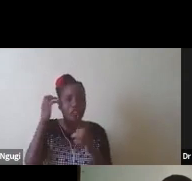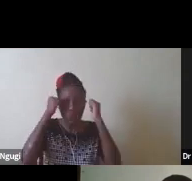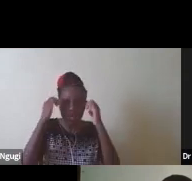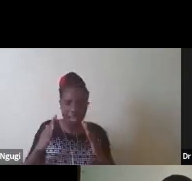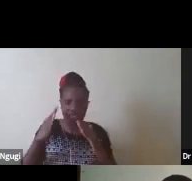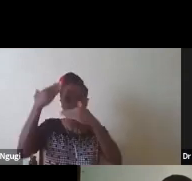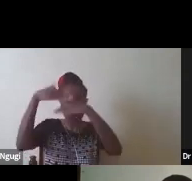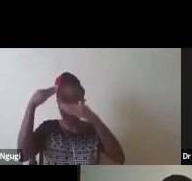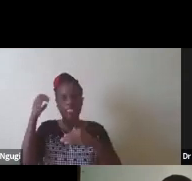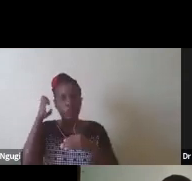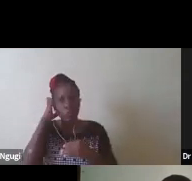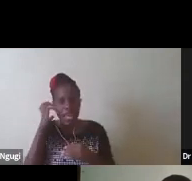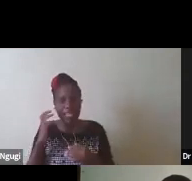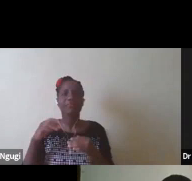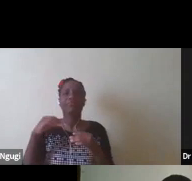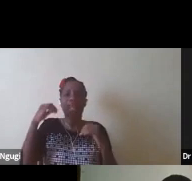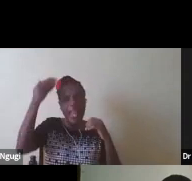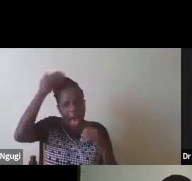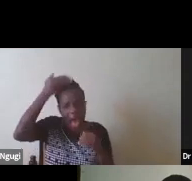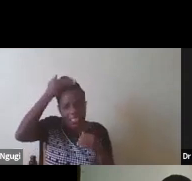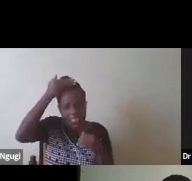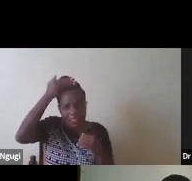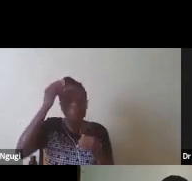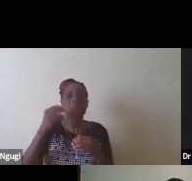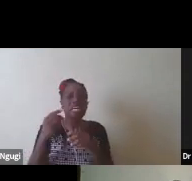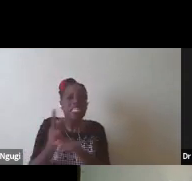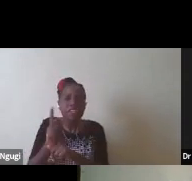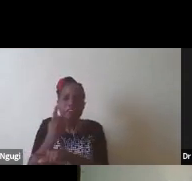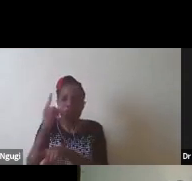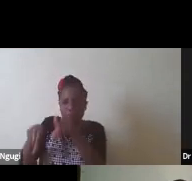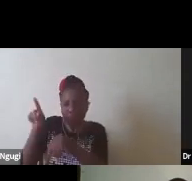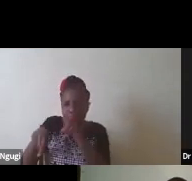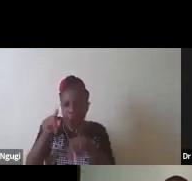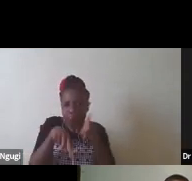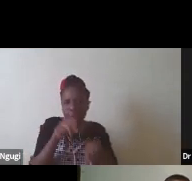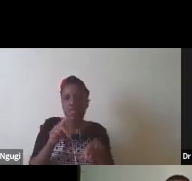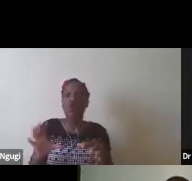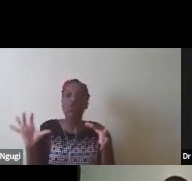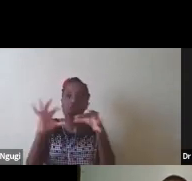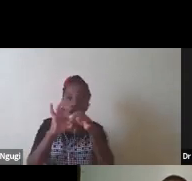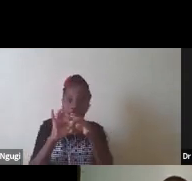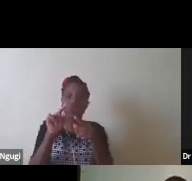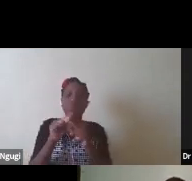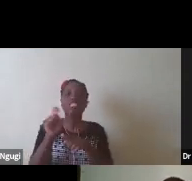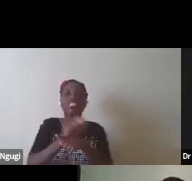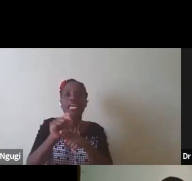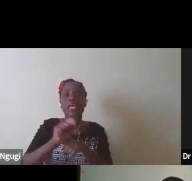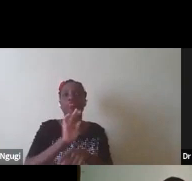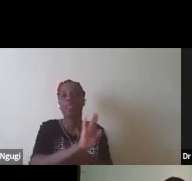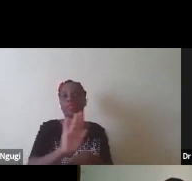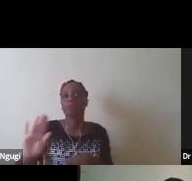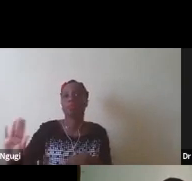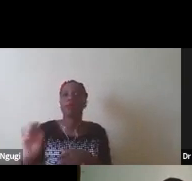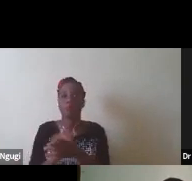students, the nursing students, get them to appreciate. You can make it part of their training program,